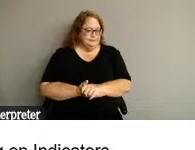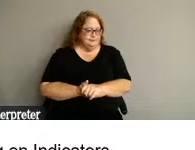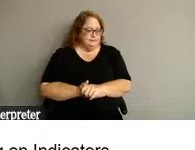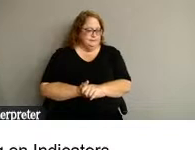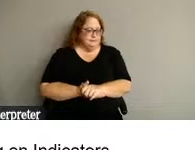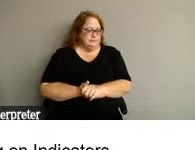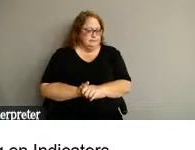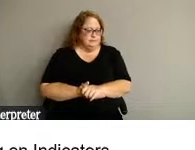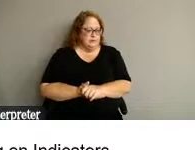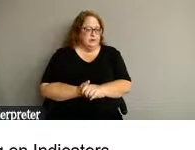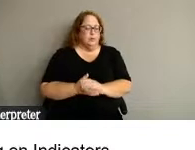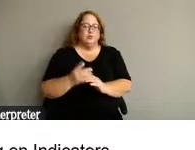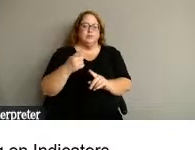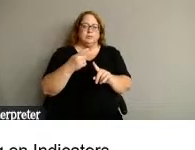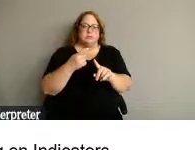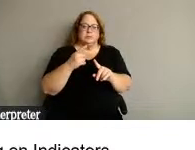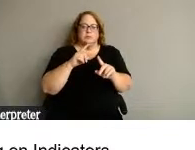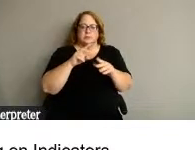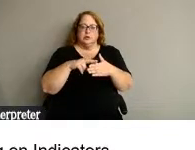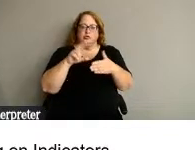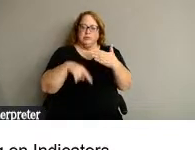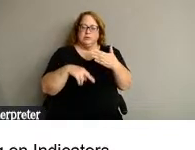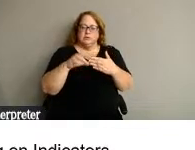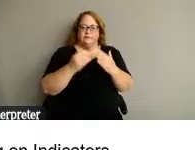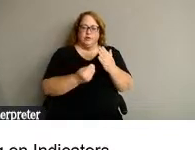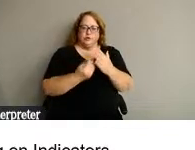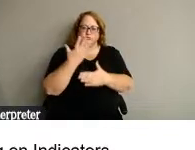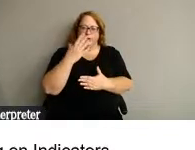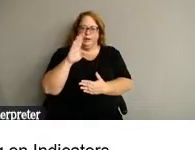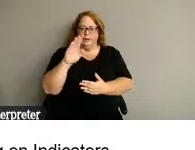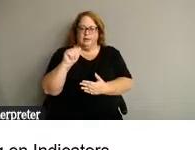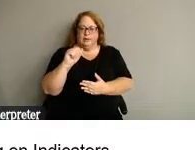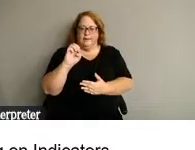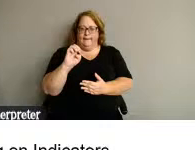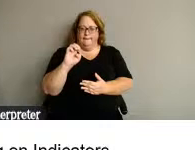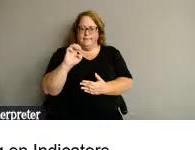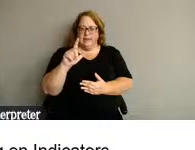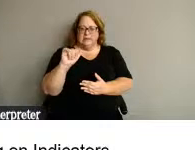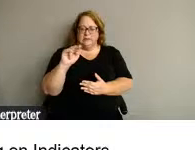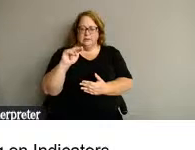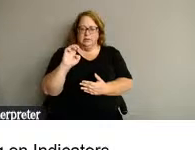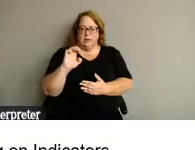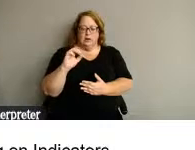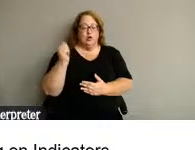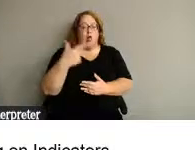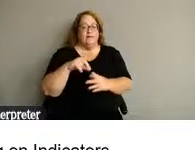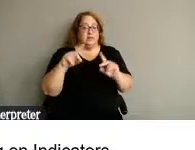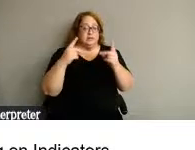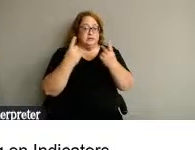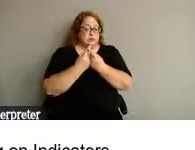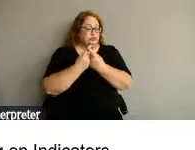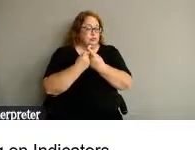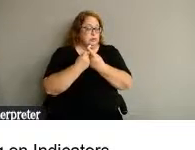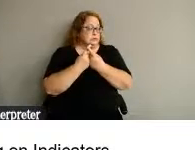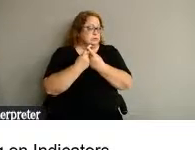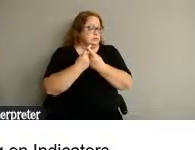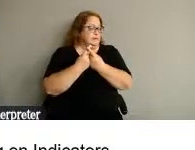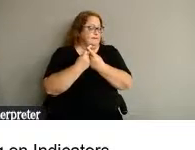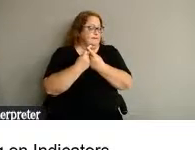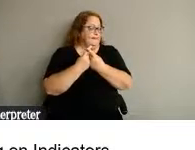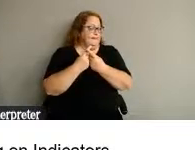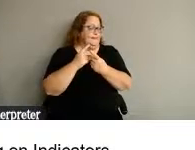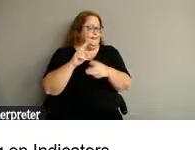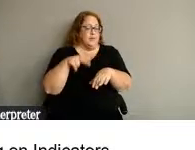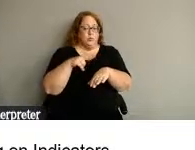results of a spring baseline. So all of the districts had got together with, usually it's